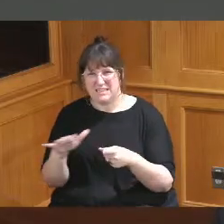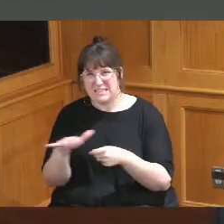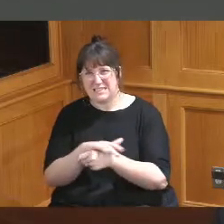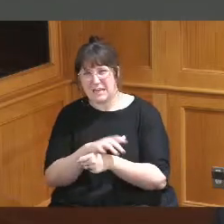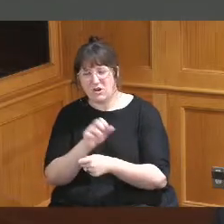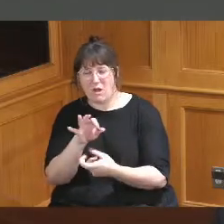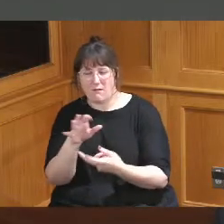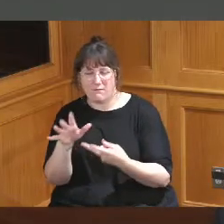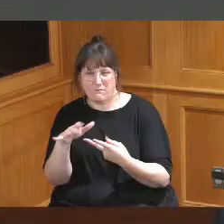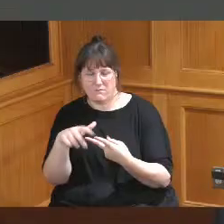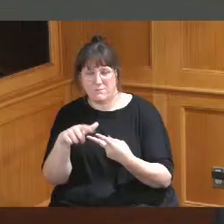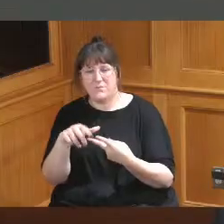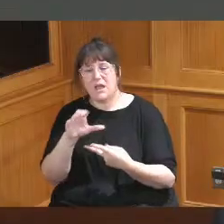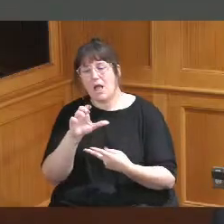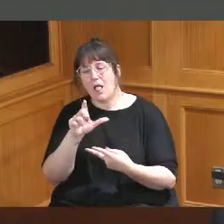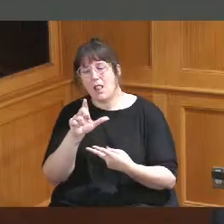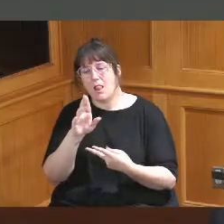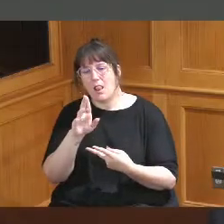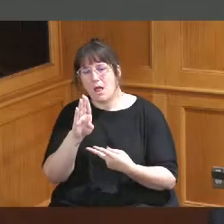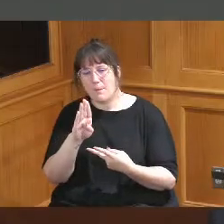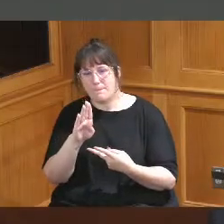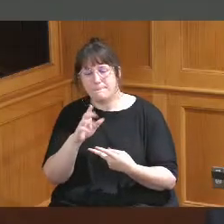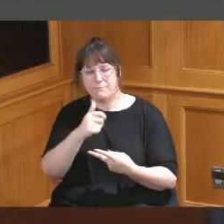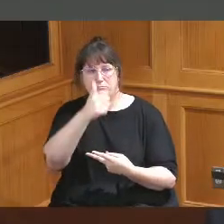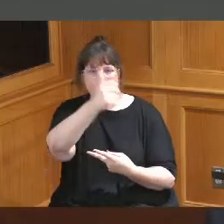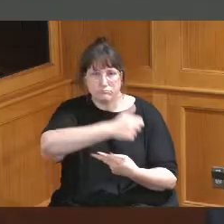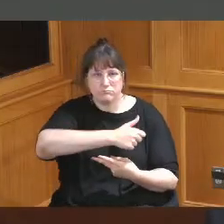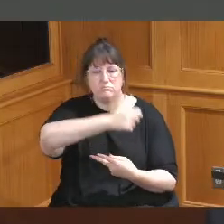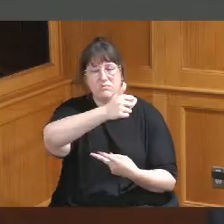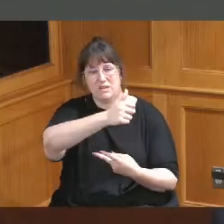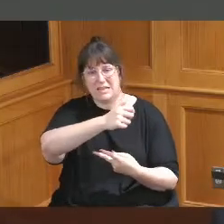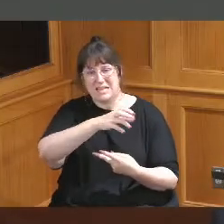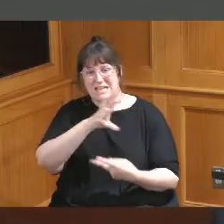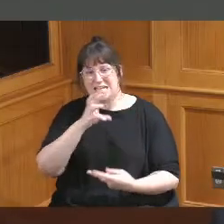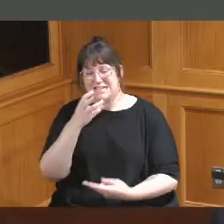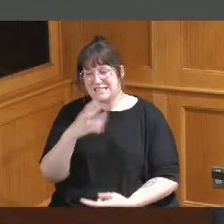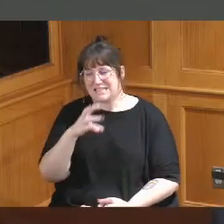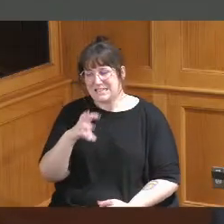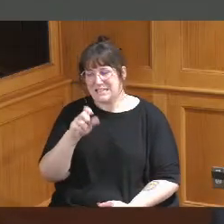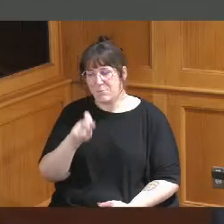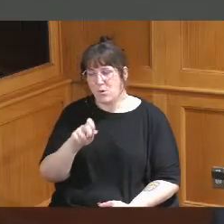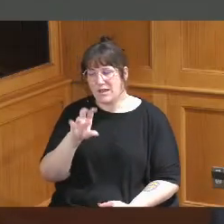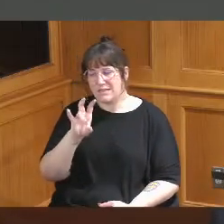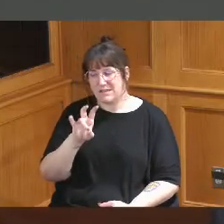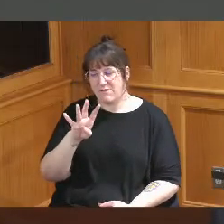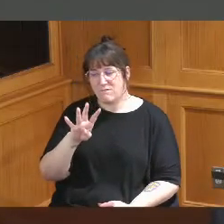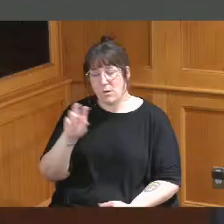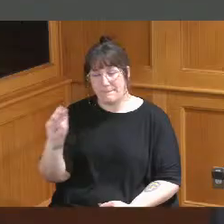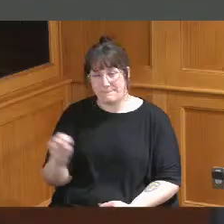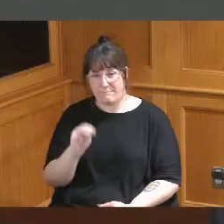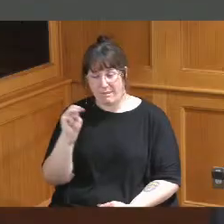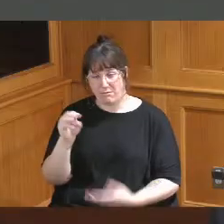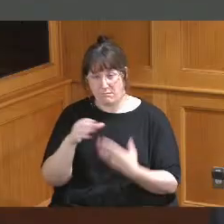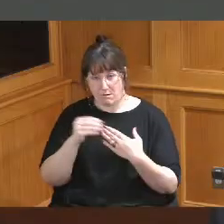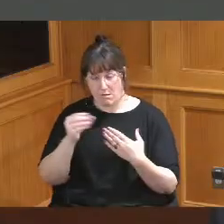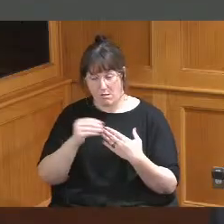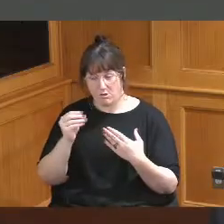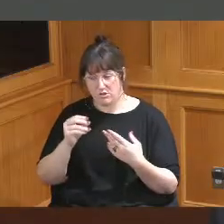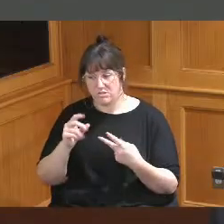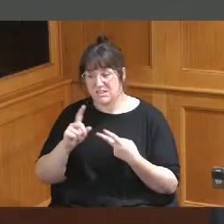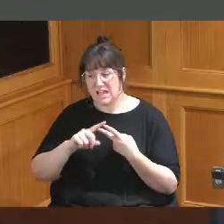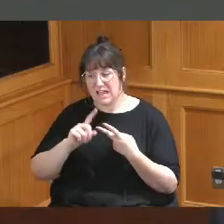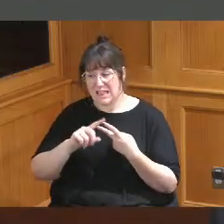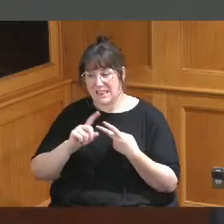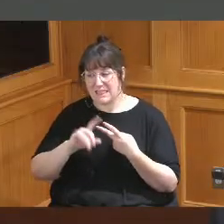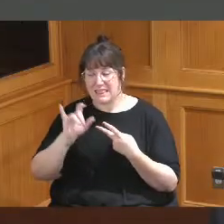of the club vertical transportation project is $16.74 million. This just establishes